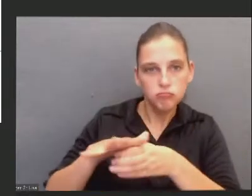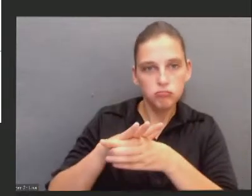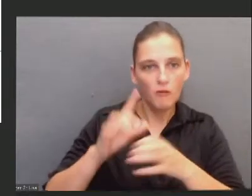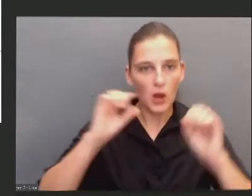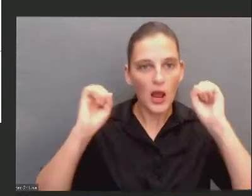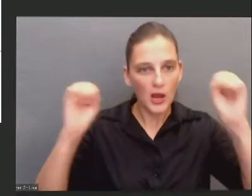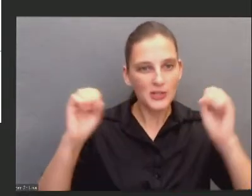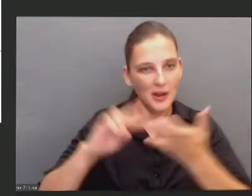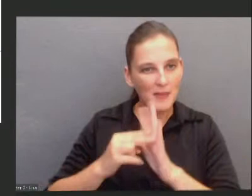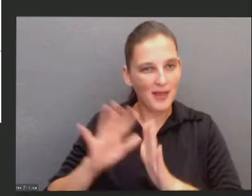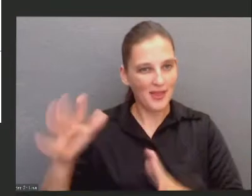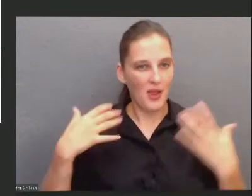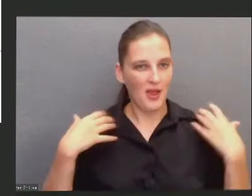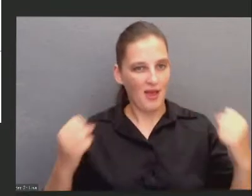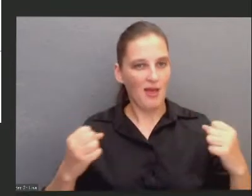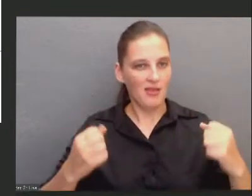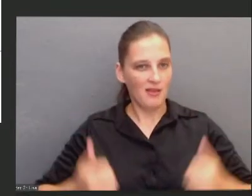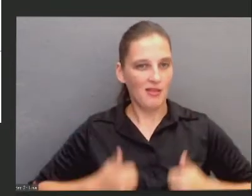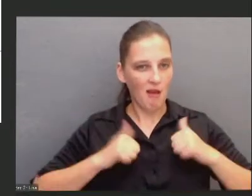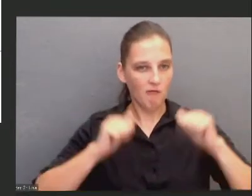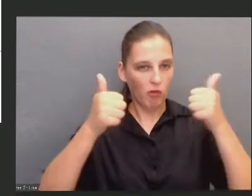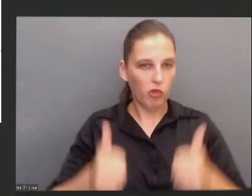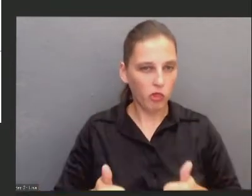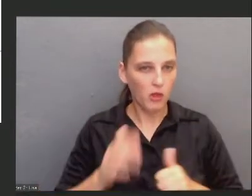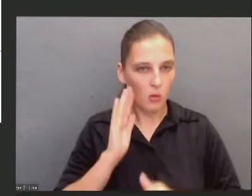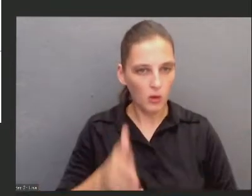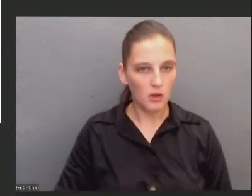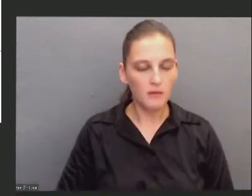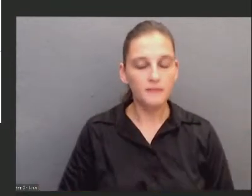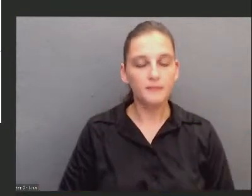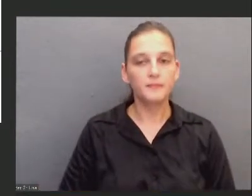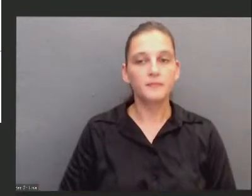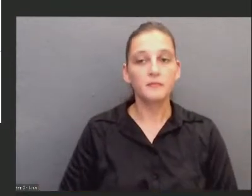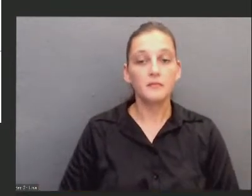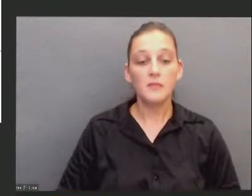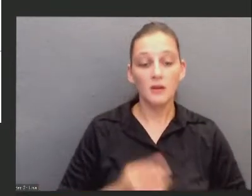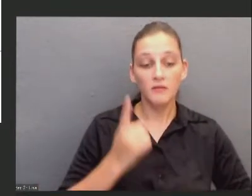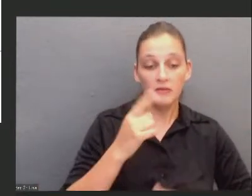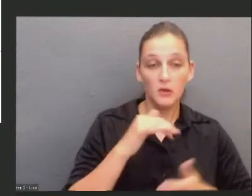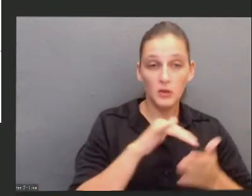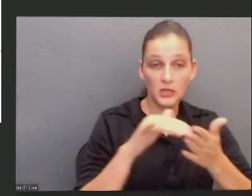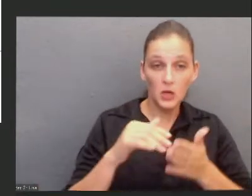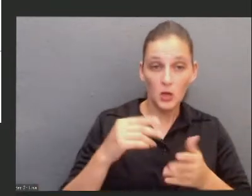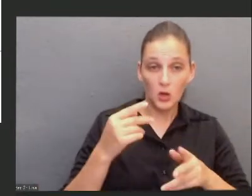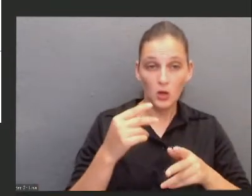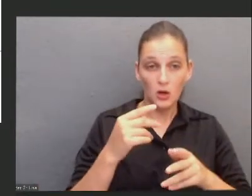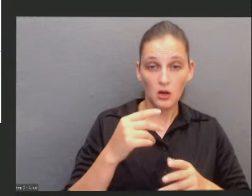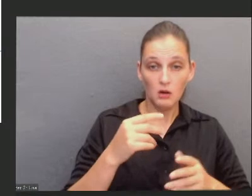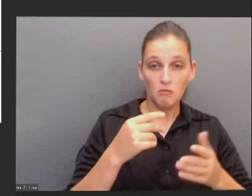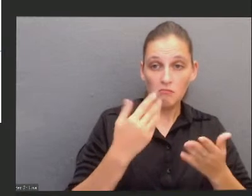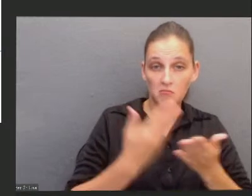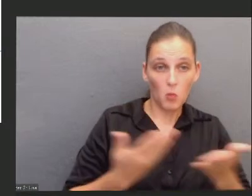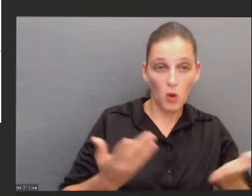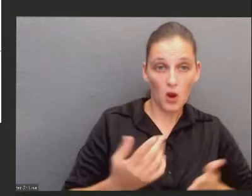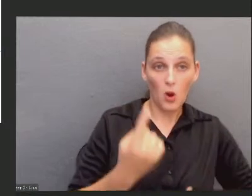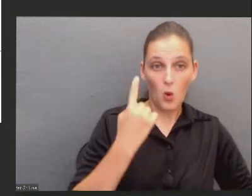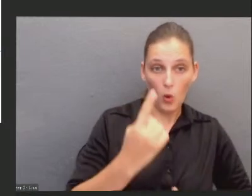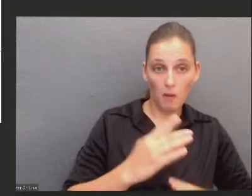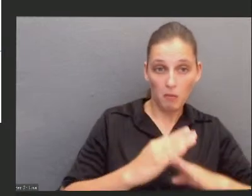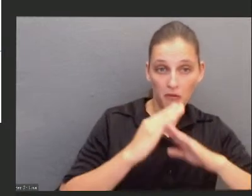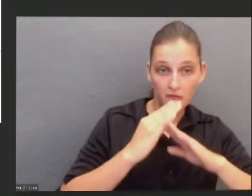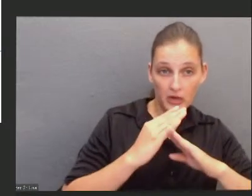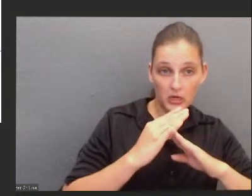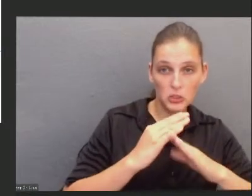A big study that was done showed us that an ounce of prevention is worth a pound of cure. Having access to